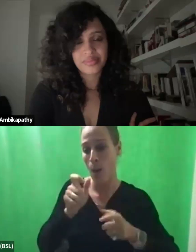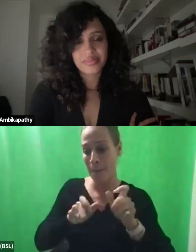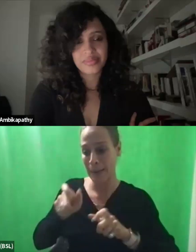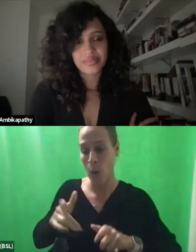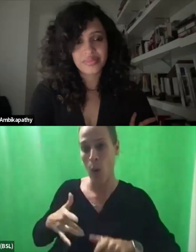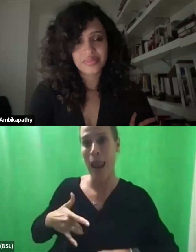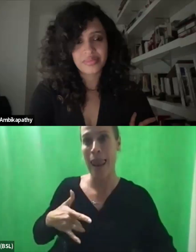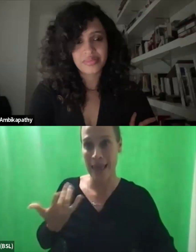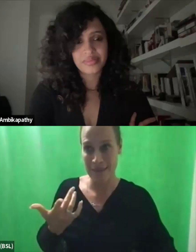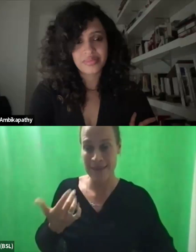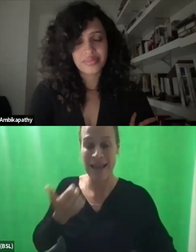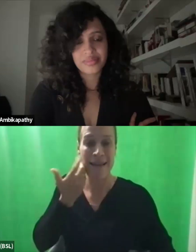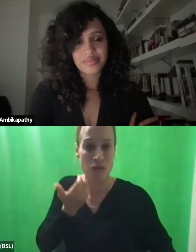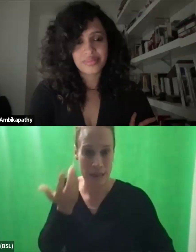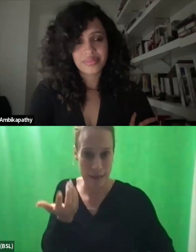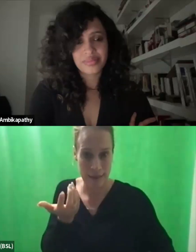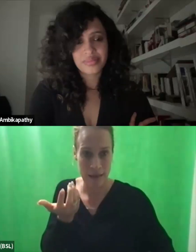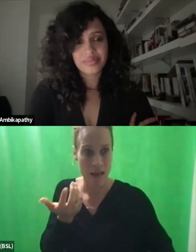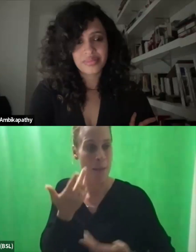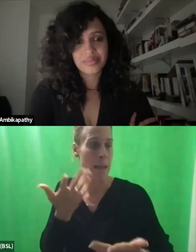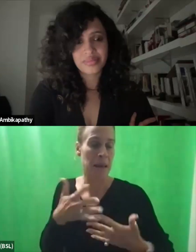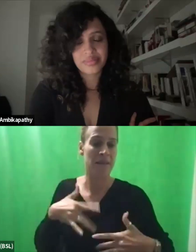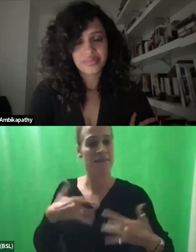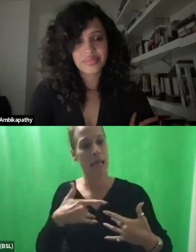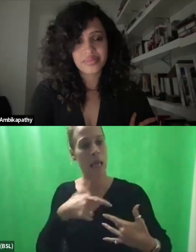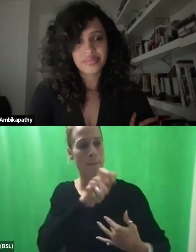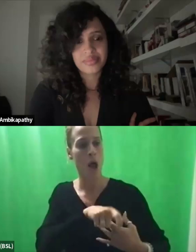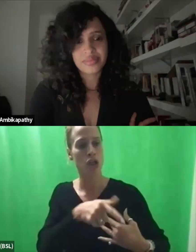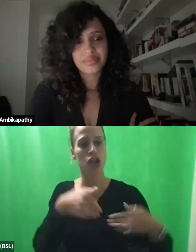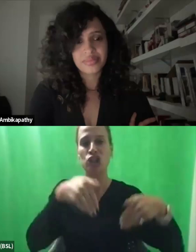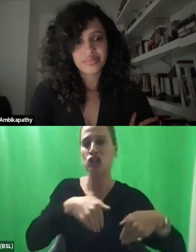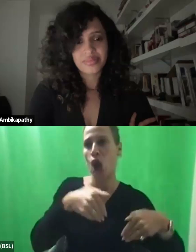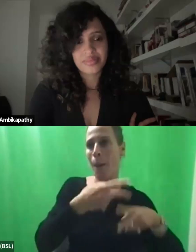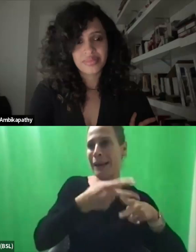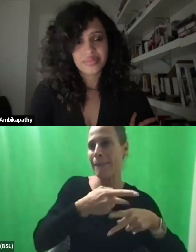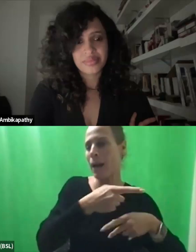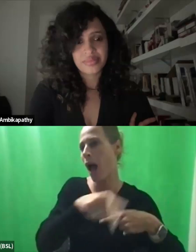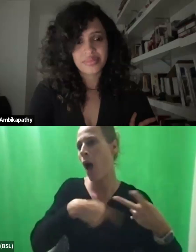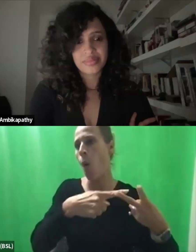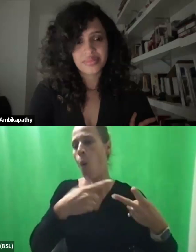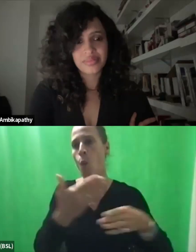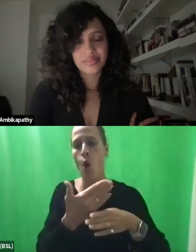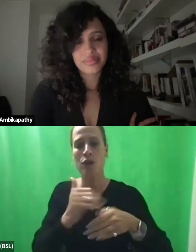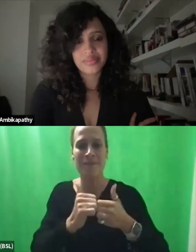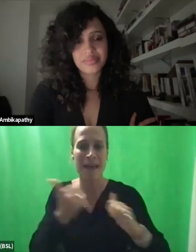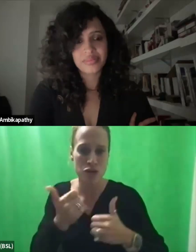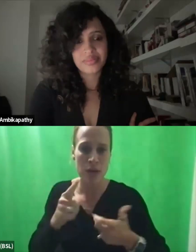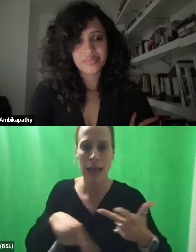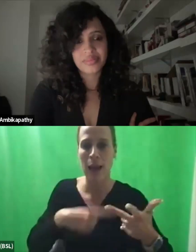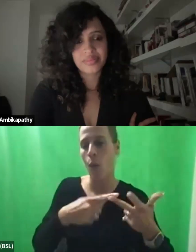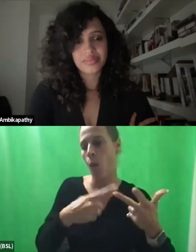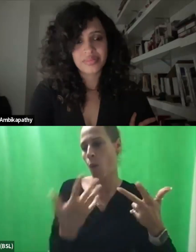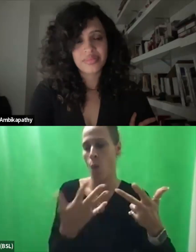lives day to day. So we could get a sense of, oh, this person is a shopkeeper, this person works in a factory, this person is